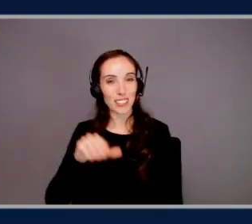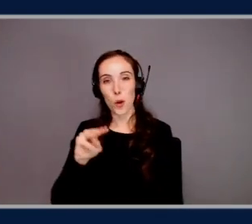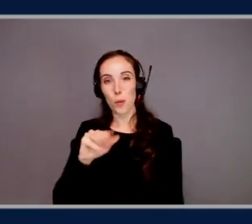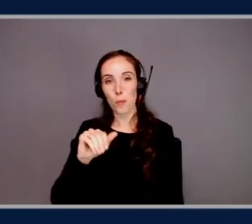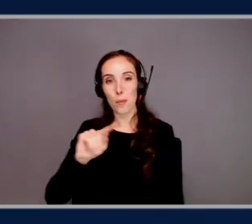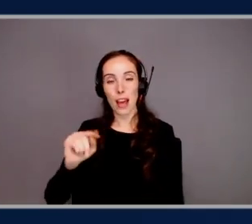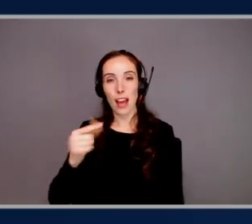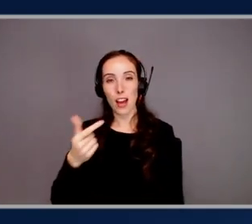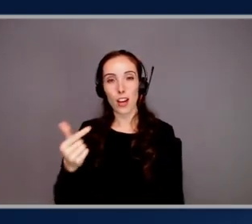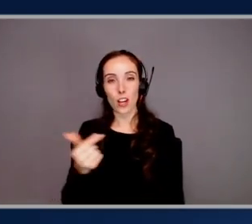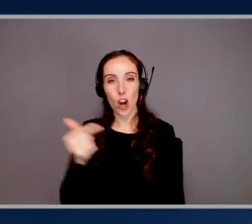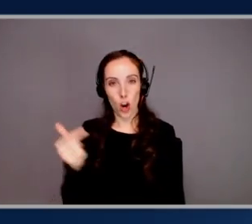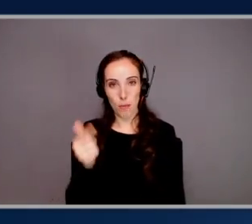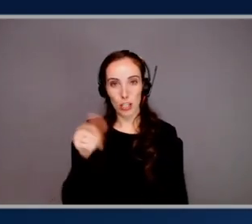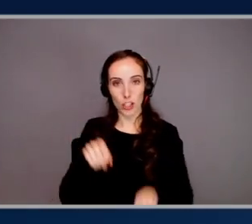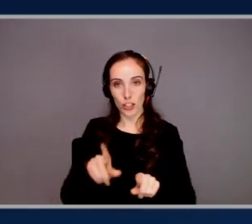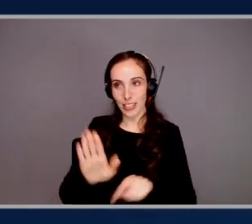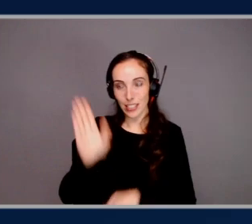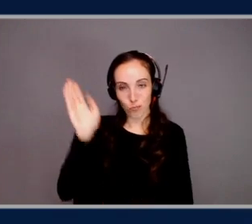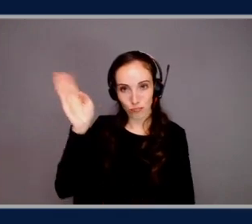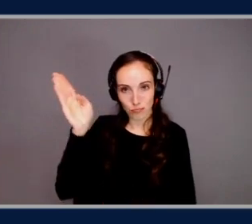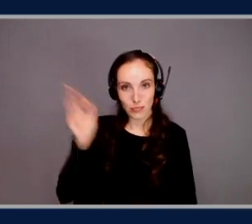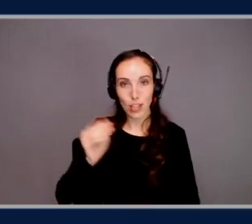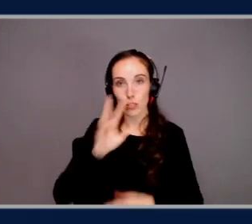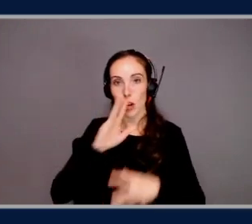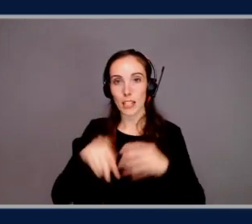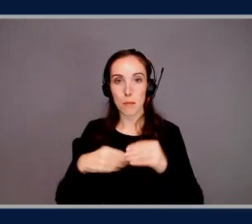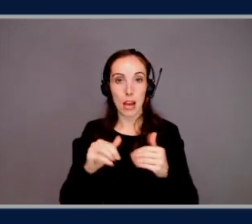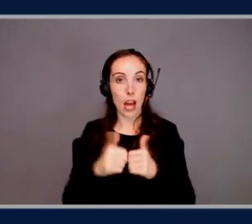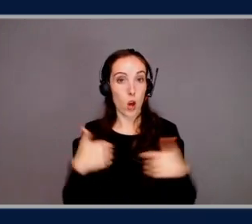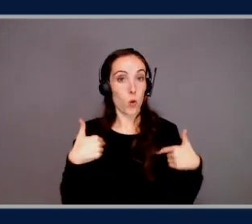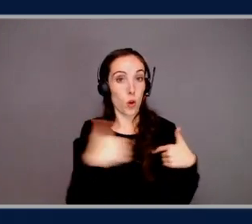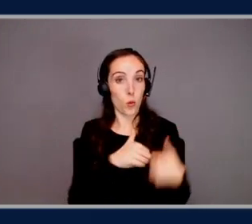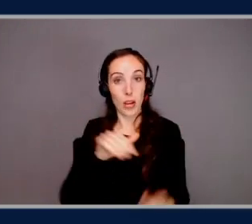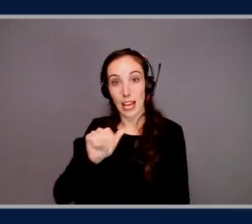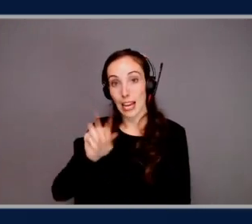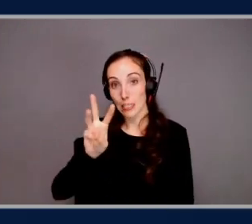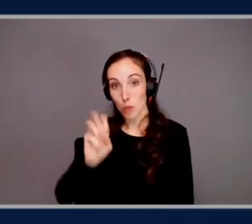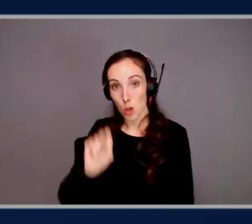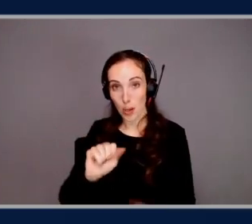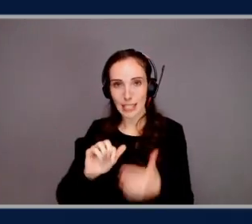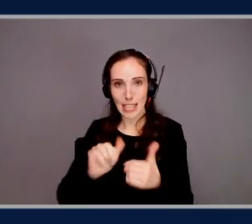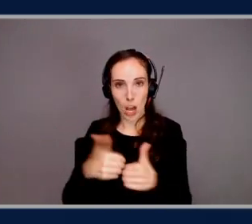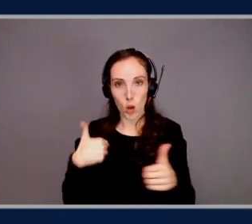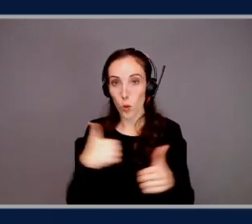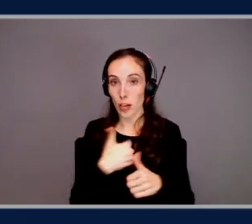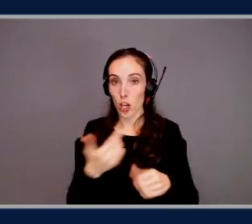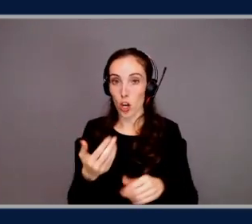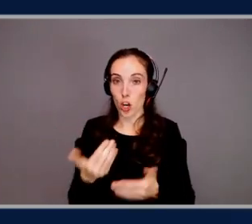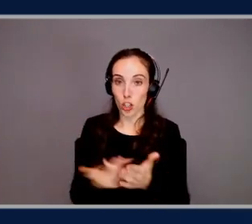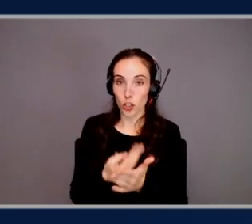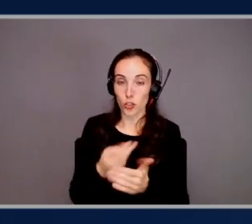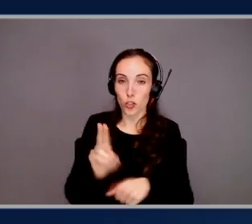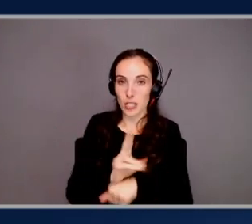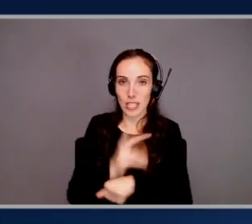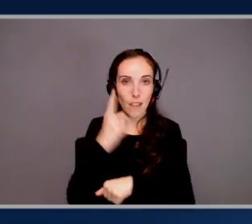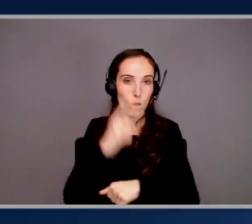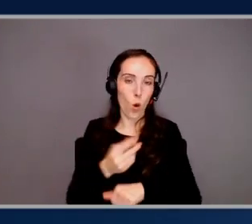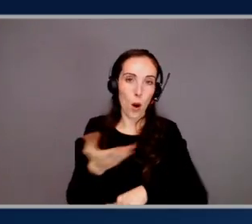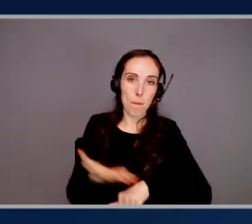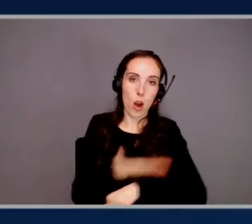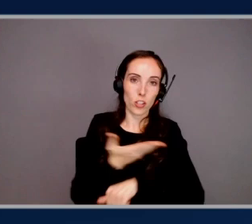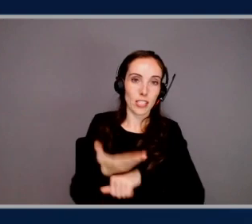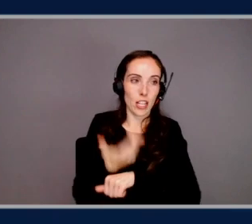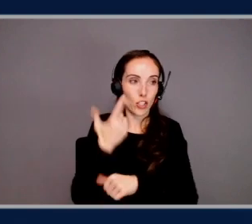out how we are using it at Amazon and AWS specifically to do some modernizations on some old code. Mm-hmm. How would that apply in,